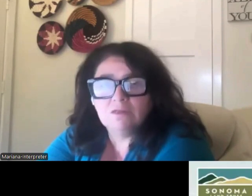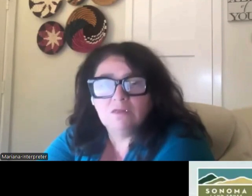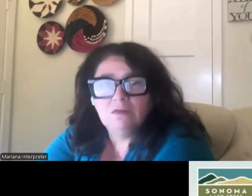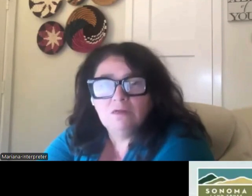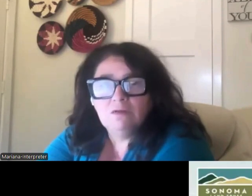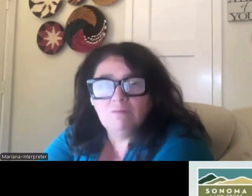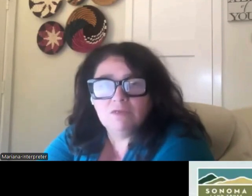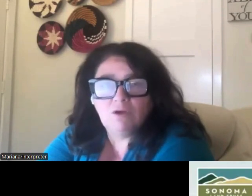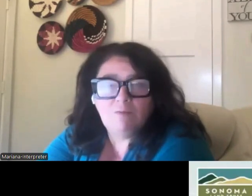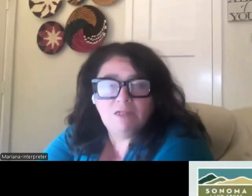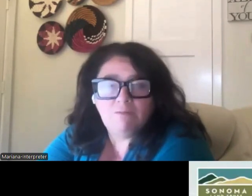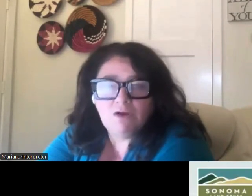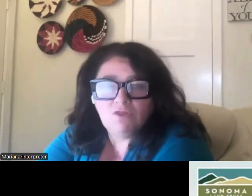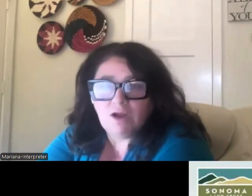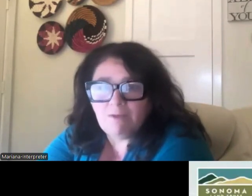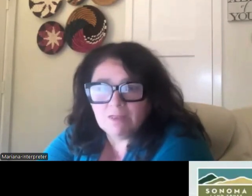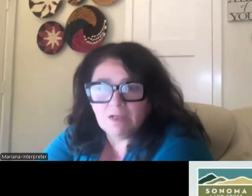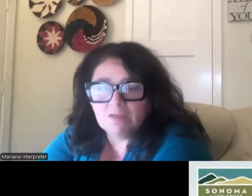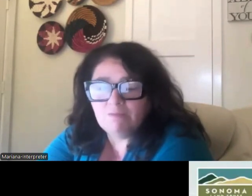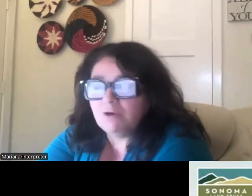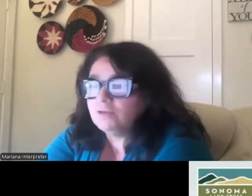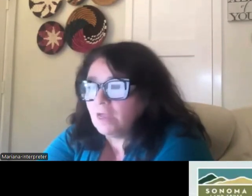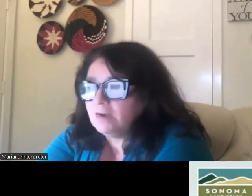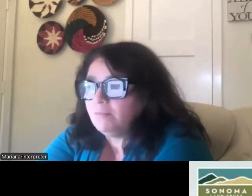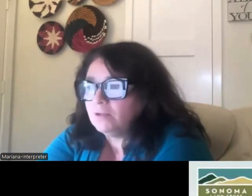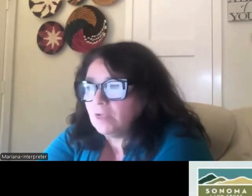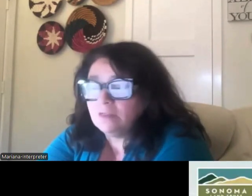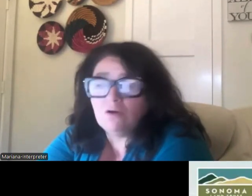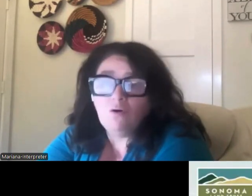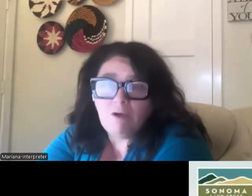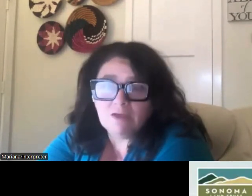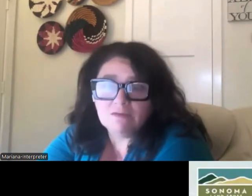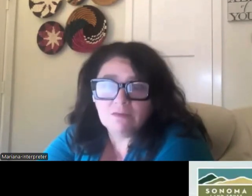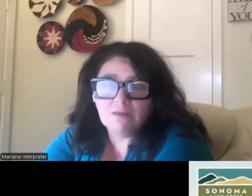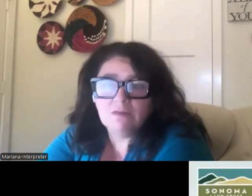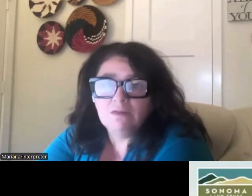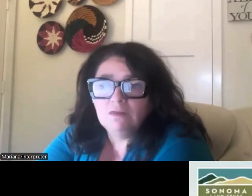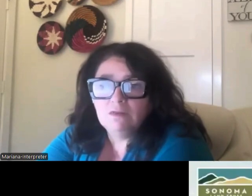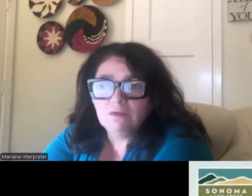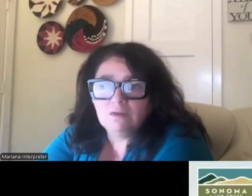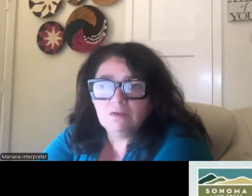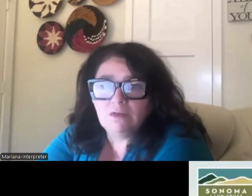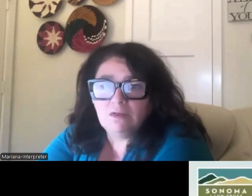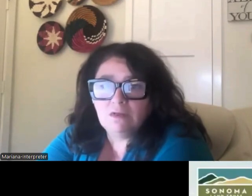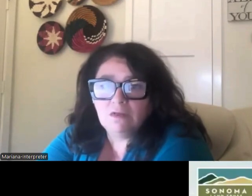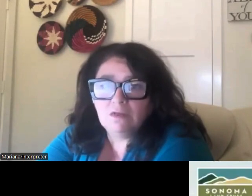but are just as important, if not more so, in the broader scheme of things.